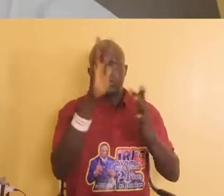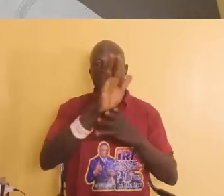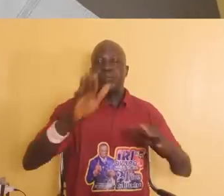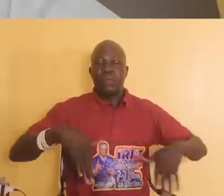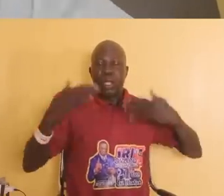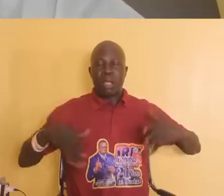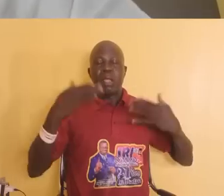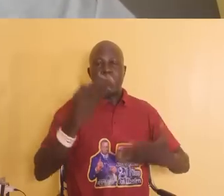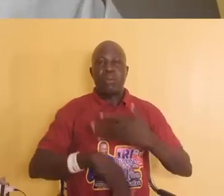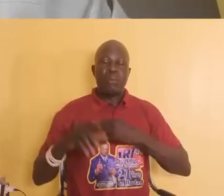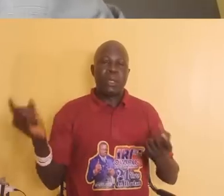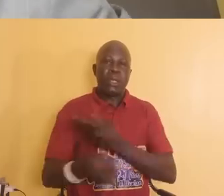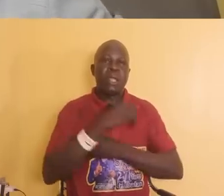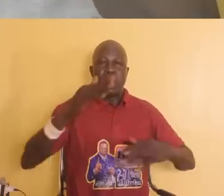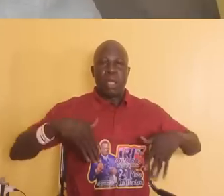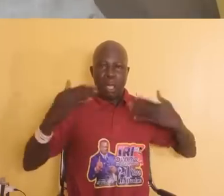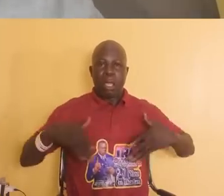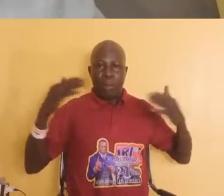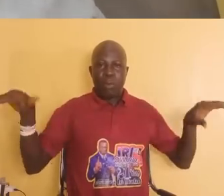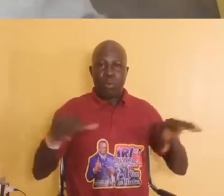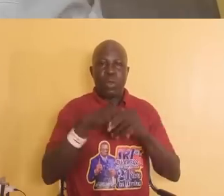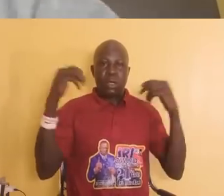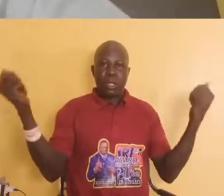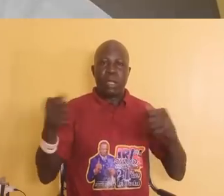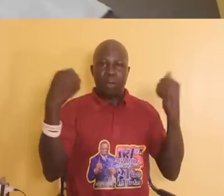Happy birthday. And happy wedding